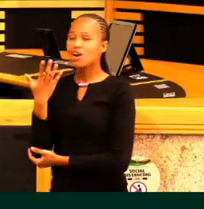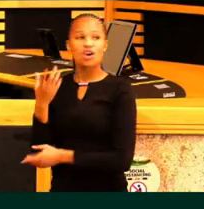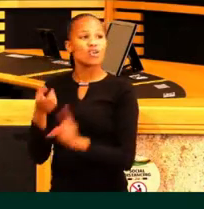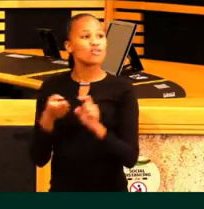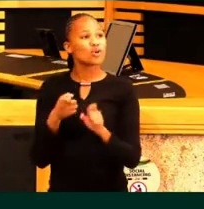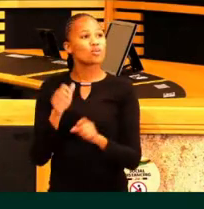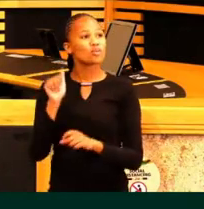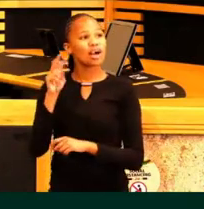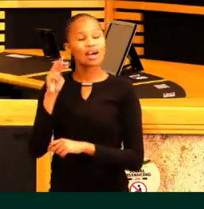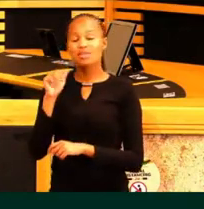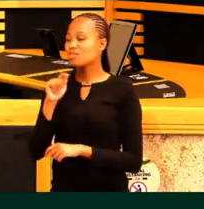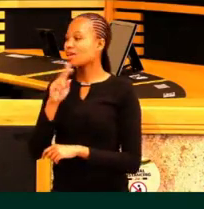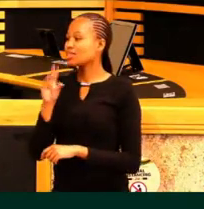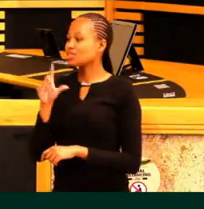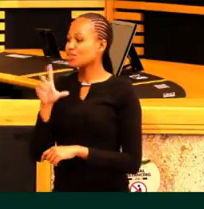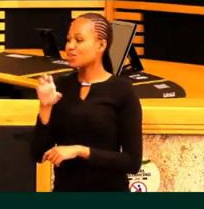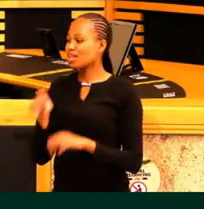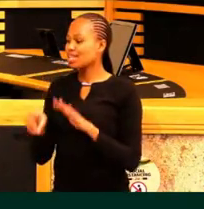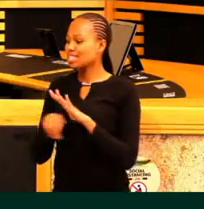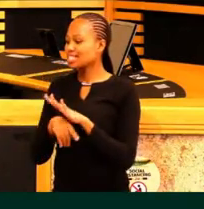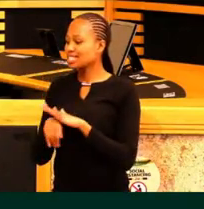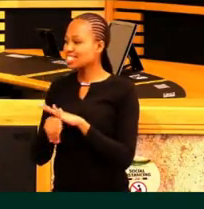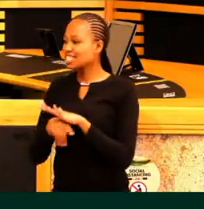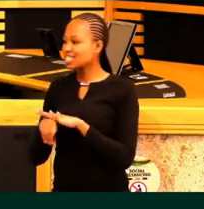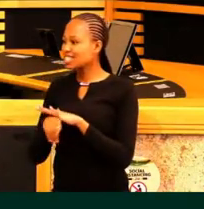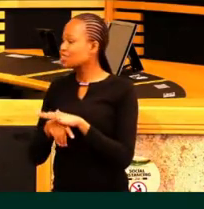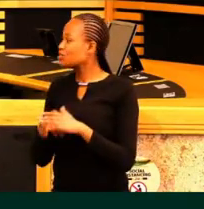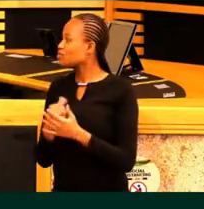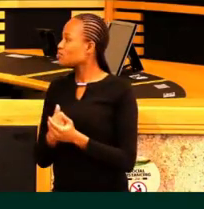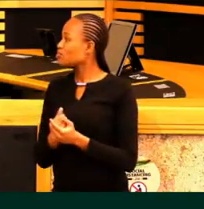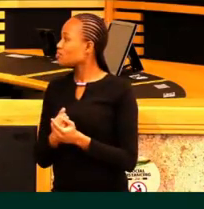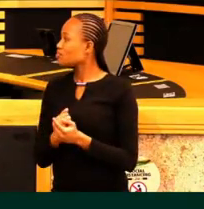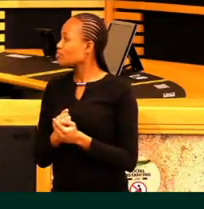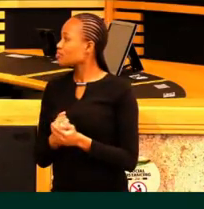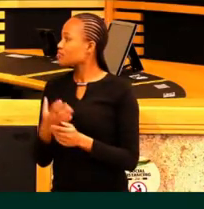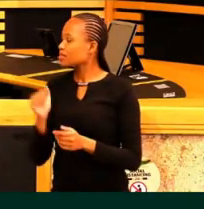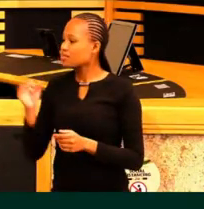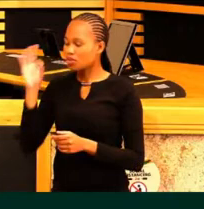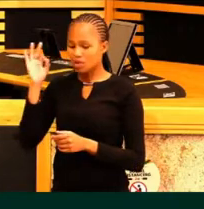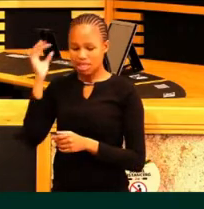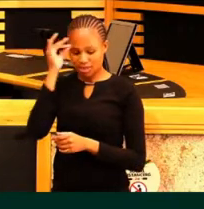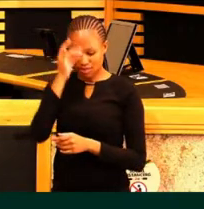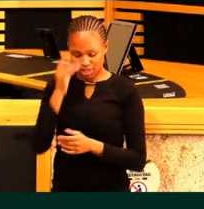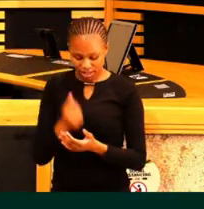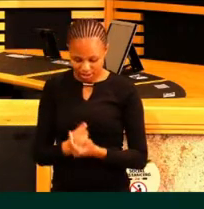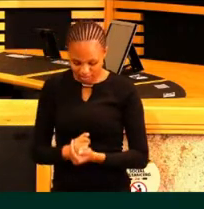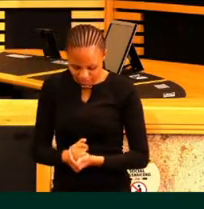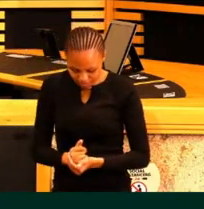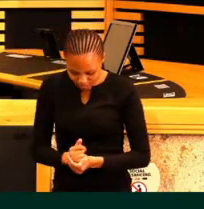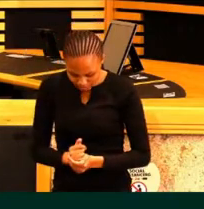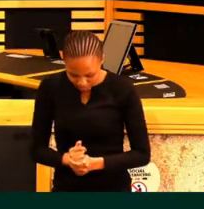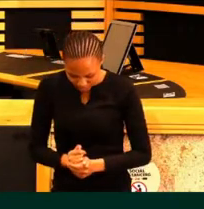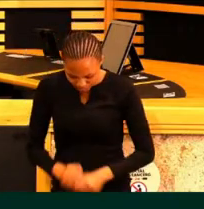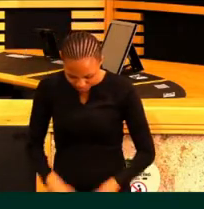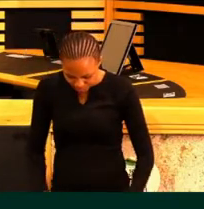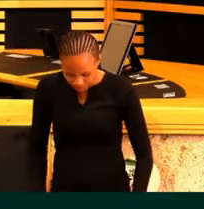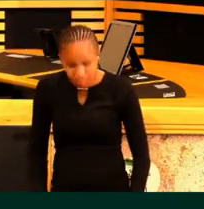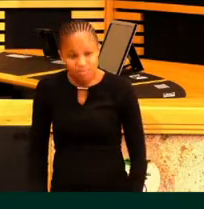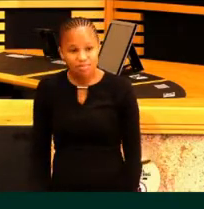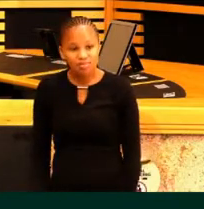thank you thank you speaker you have your three minutes adult member oh thank you very